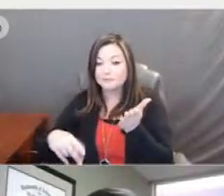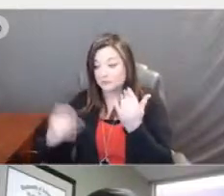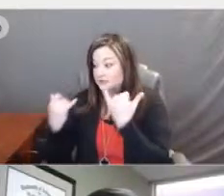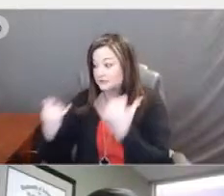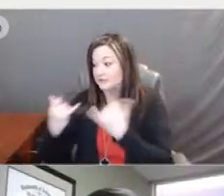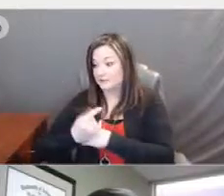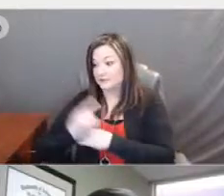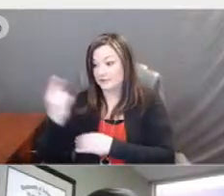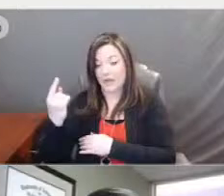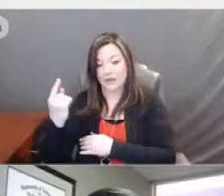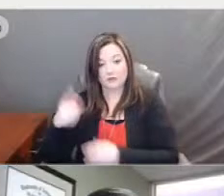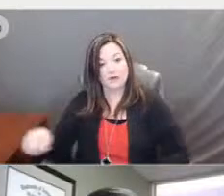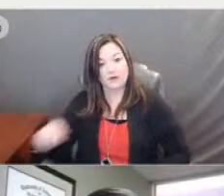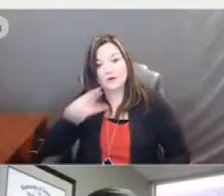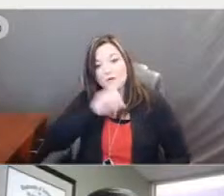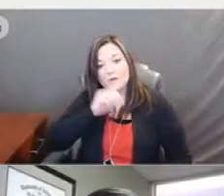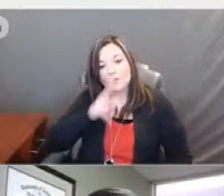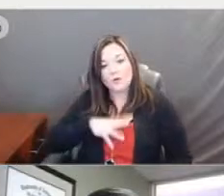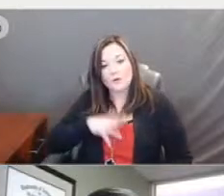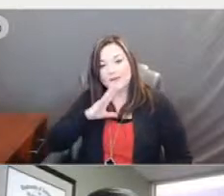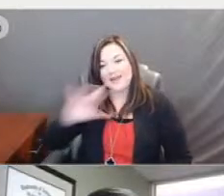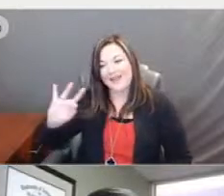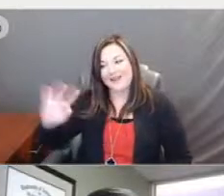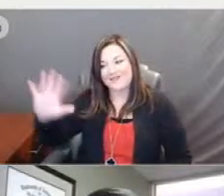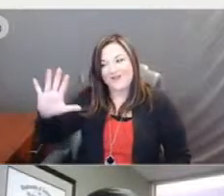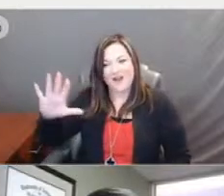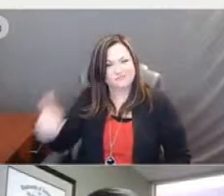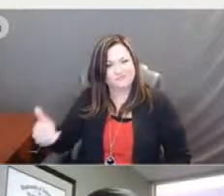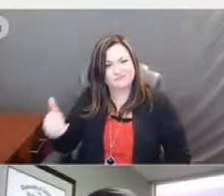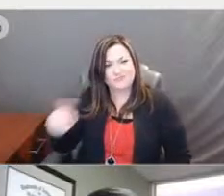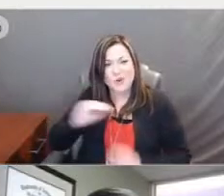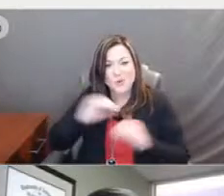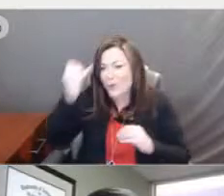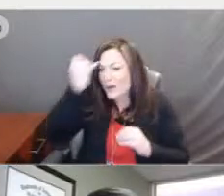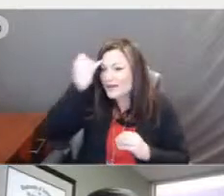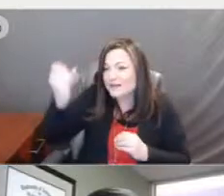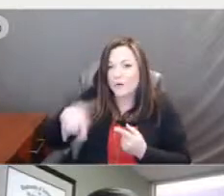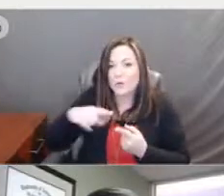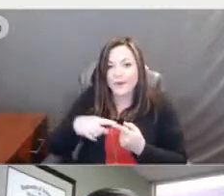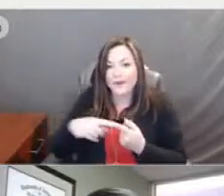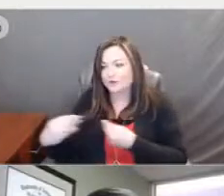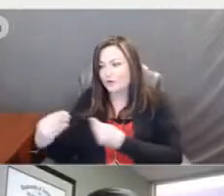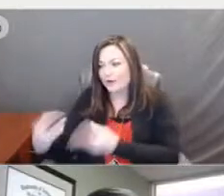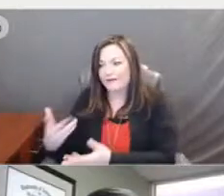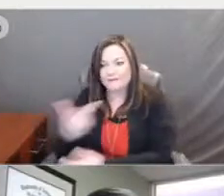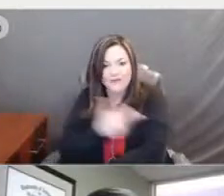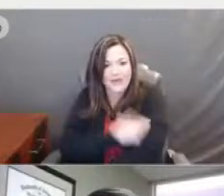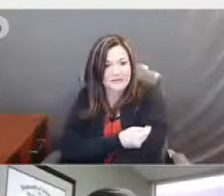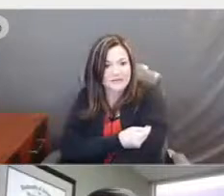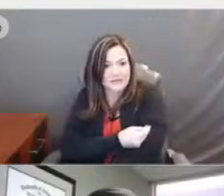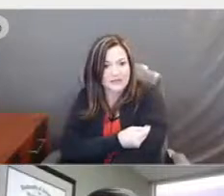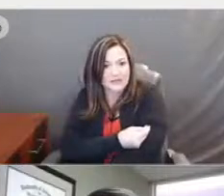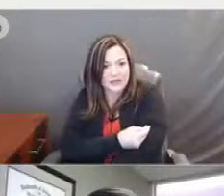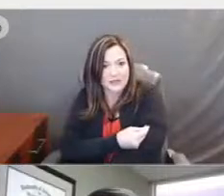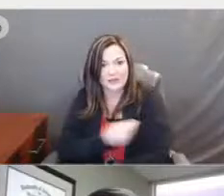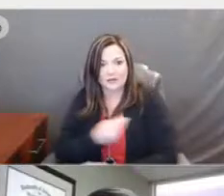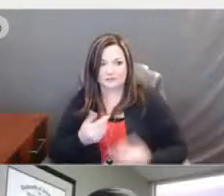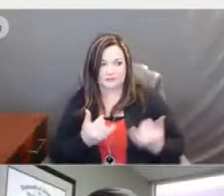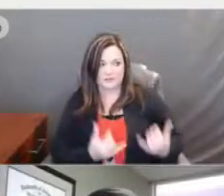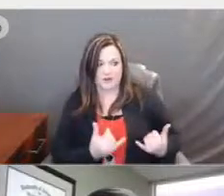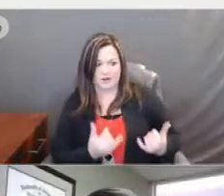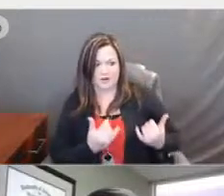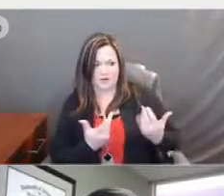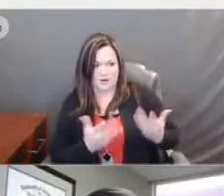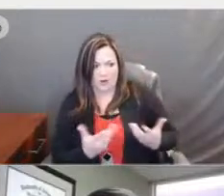date, this is an 85-year-old woman who has no idea when they're coming to give her the vaccine. We're already in 1B